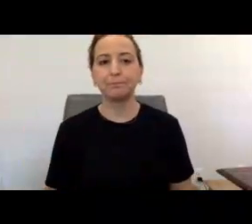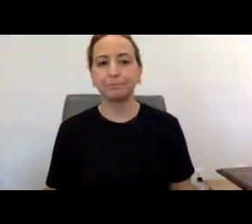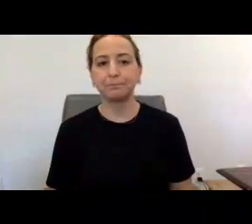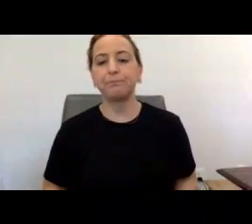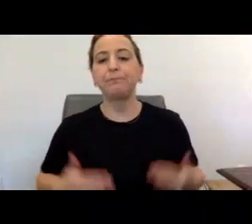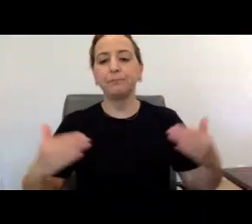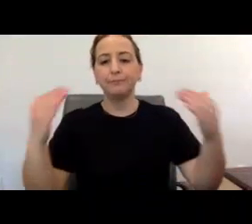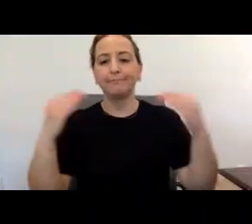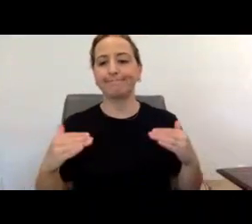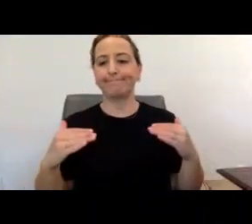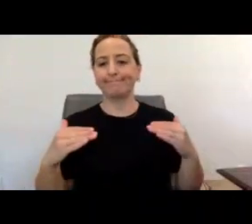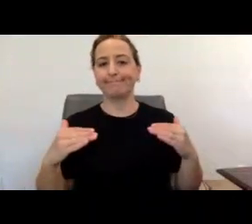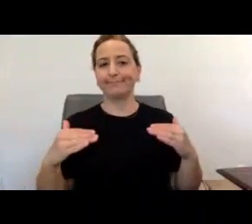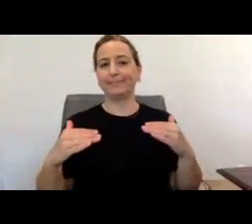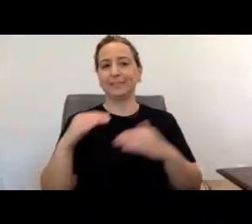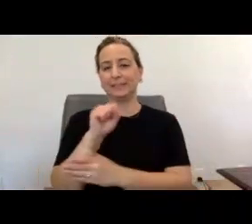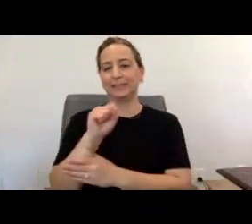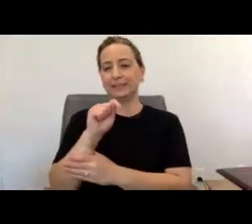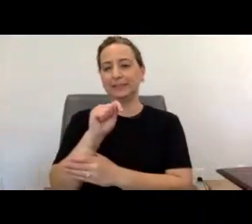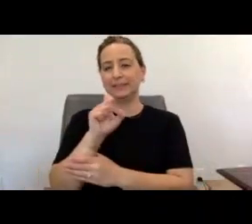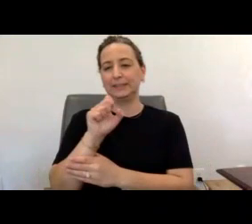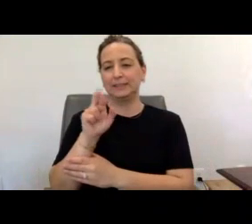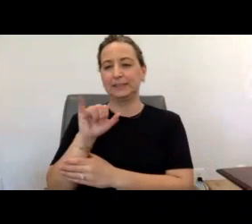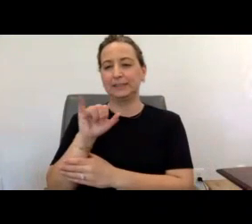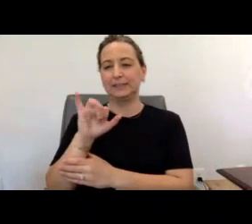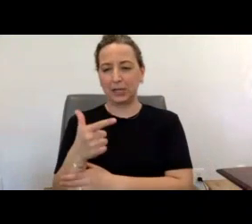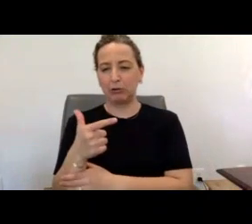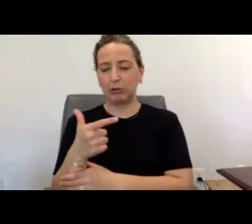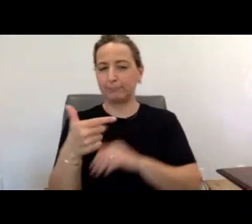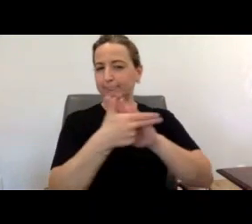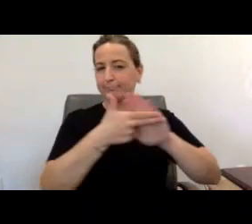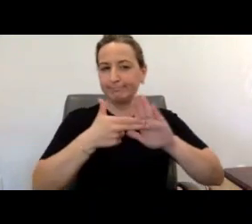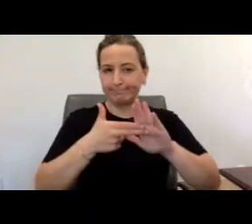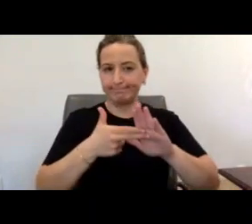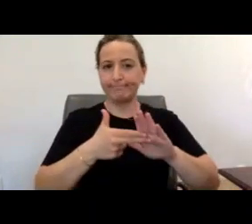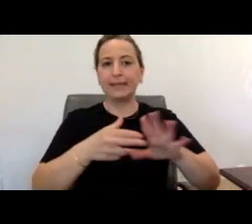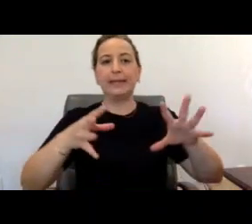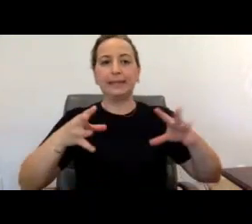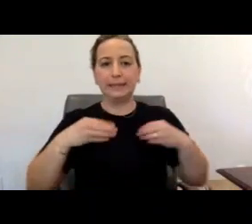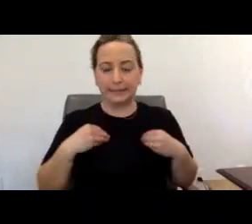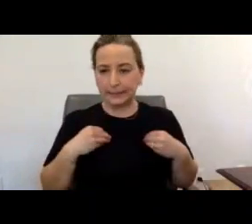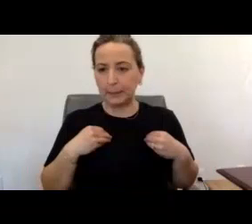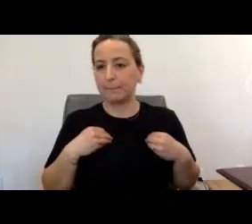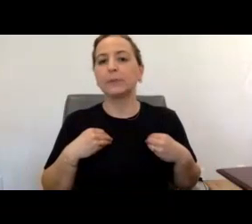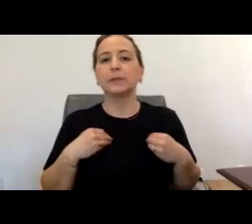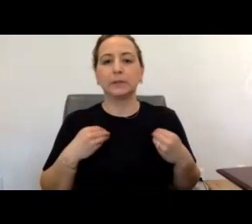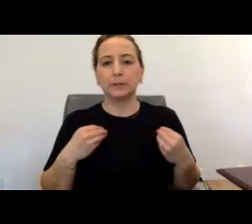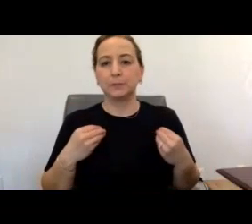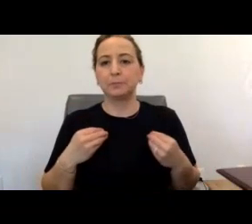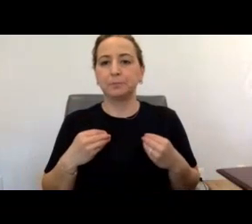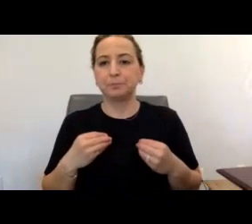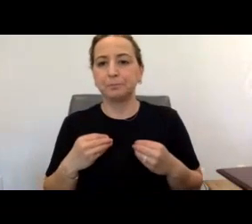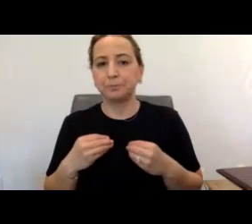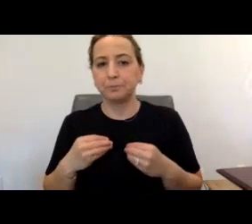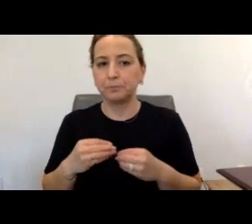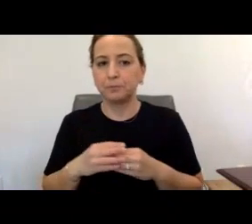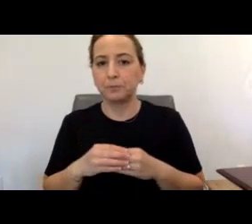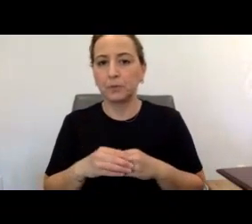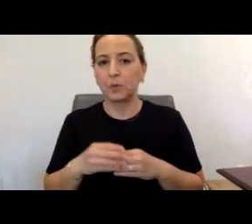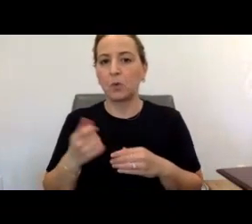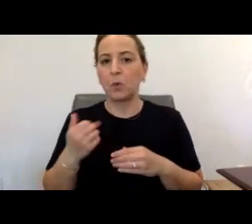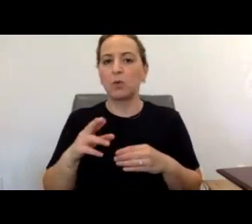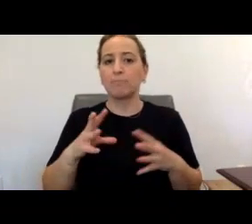Next, I'd like to highlight steering, and that's defined as attempting to induce listing, sale, or other transaction, or